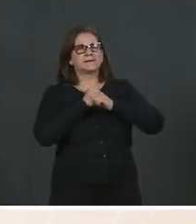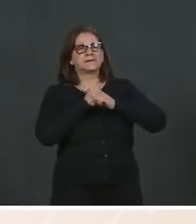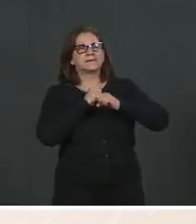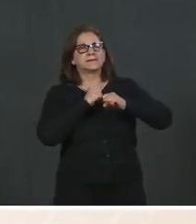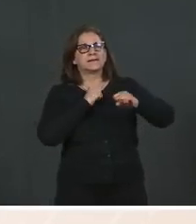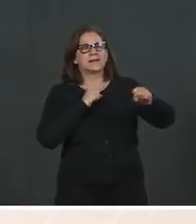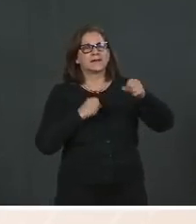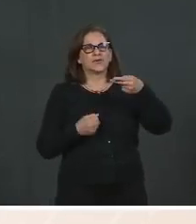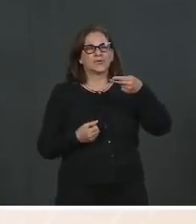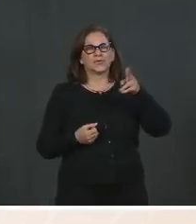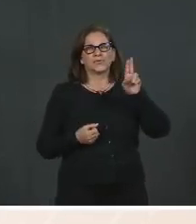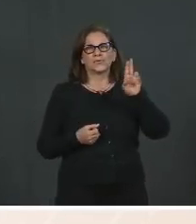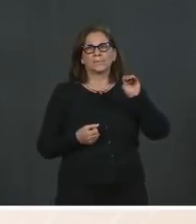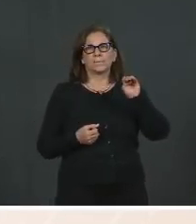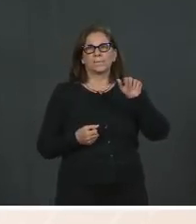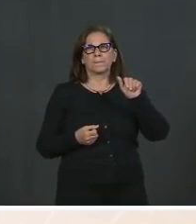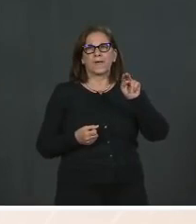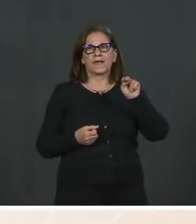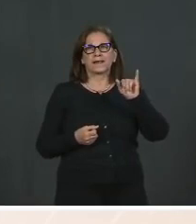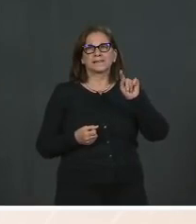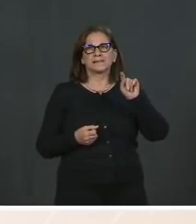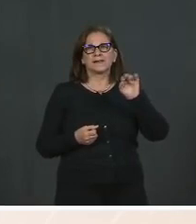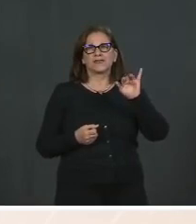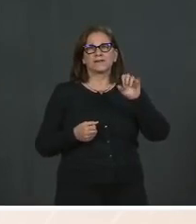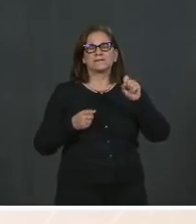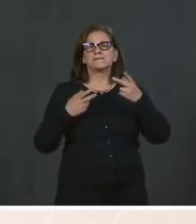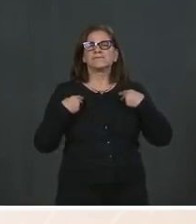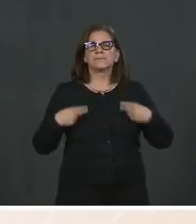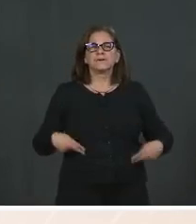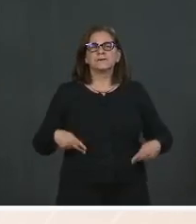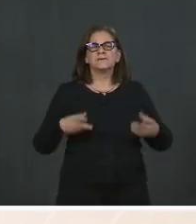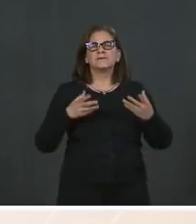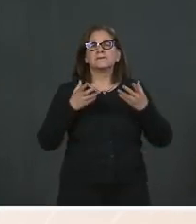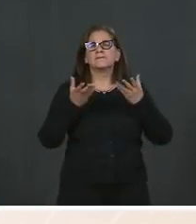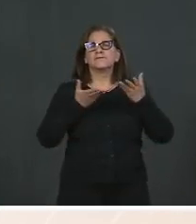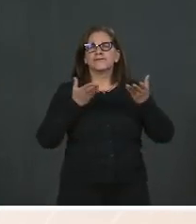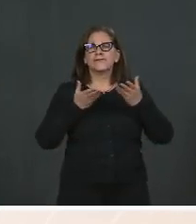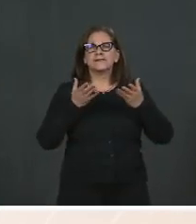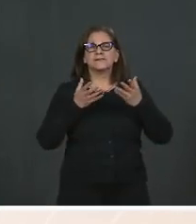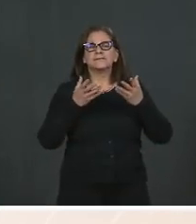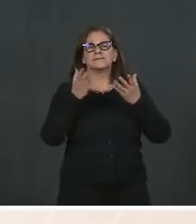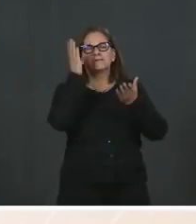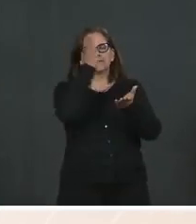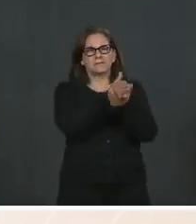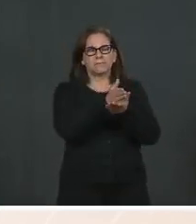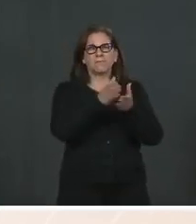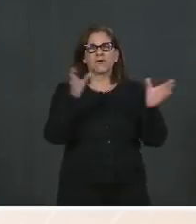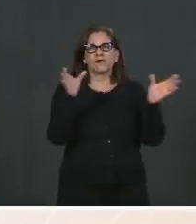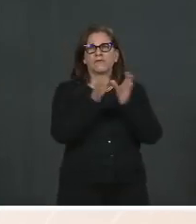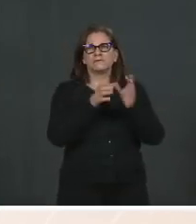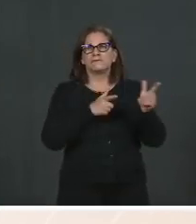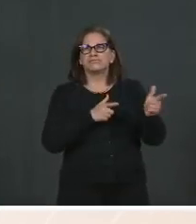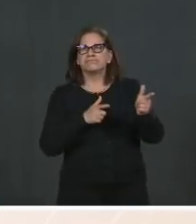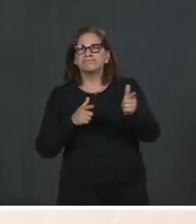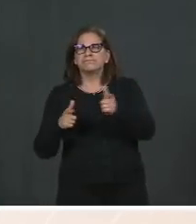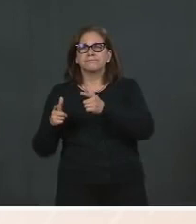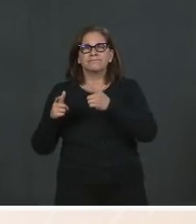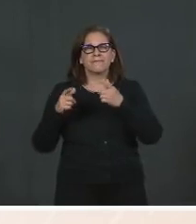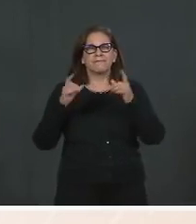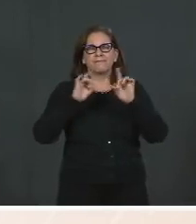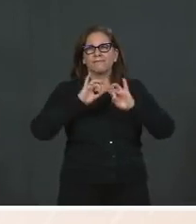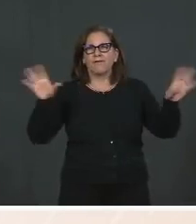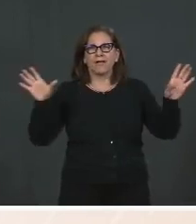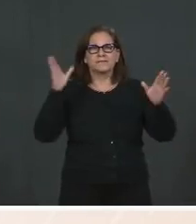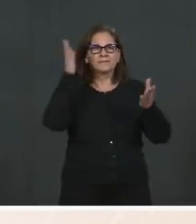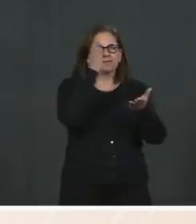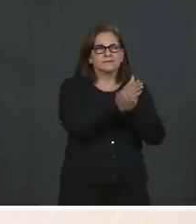also working toward some element of a ceasefire, of course, in the region. I would point you to the State Department, where he works directly